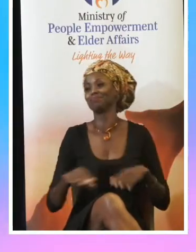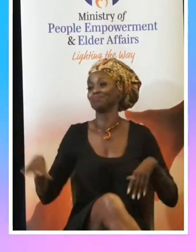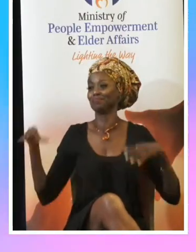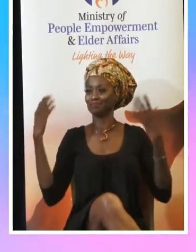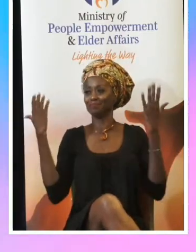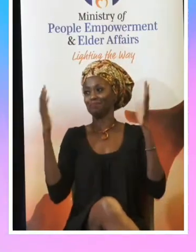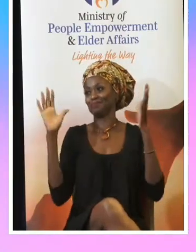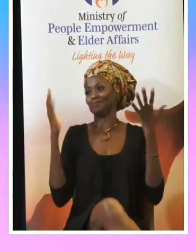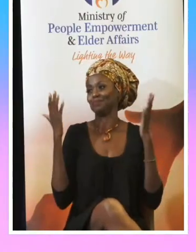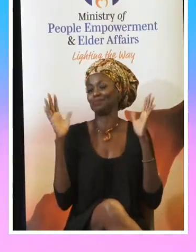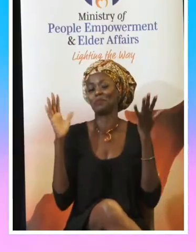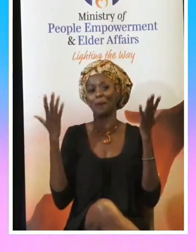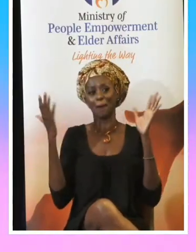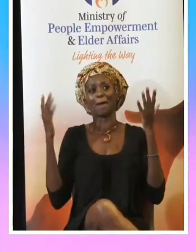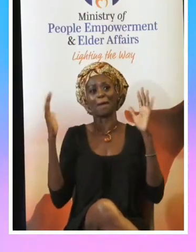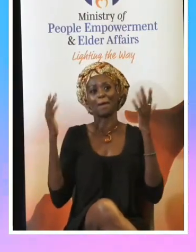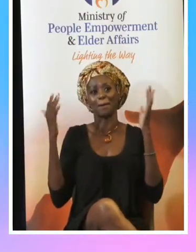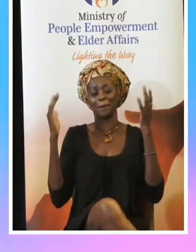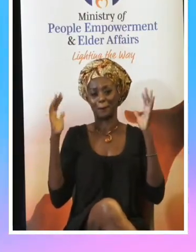Thank you, Lisa.